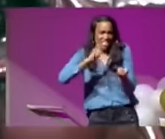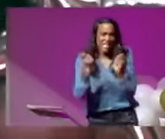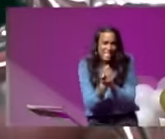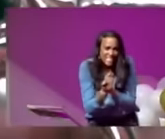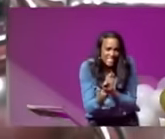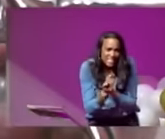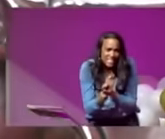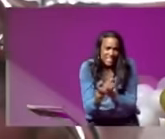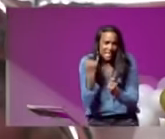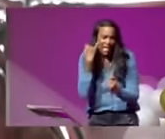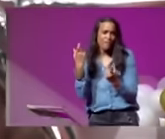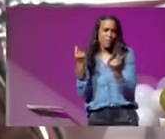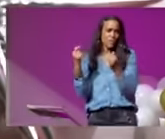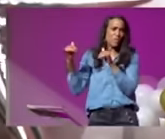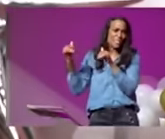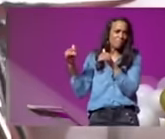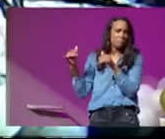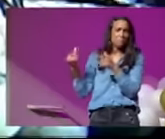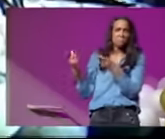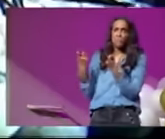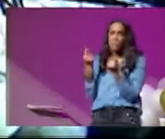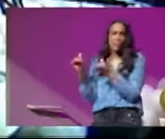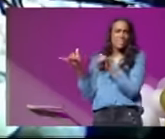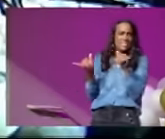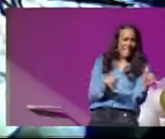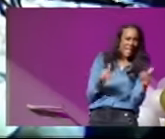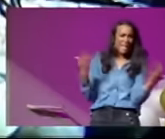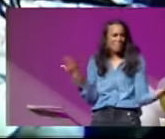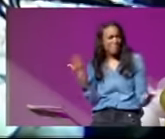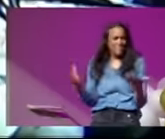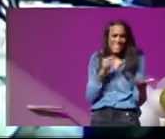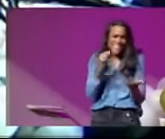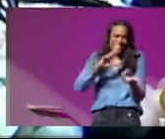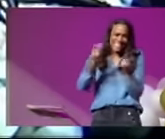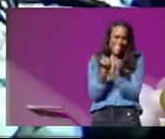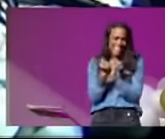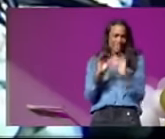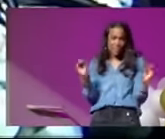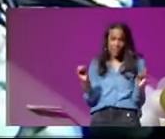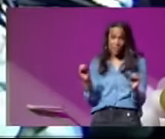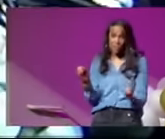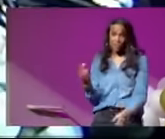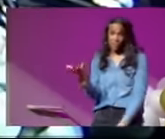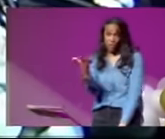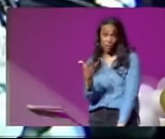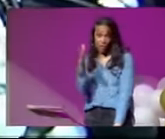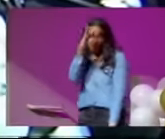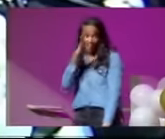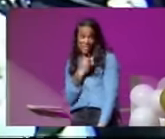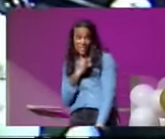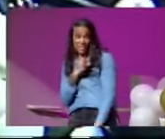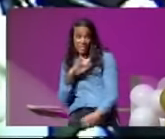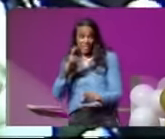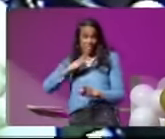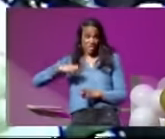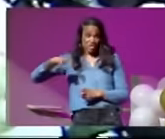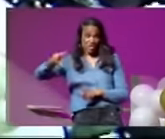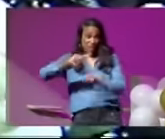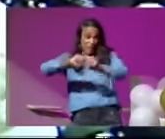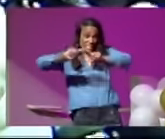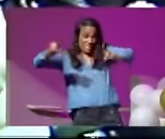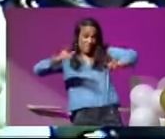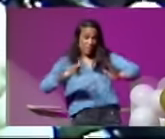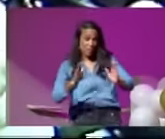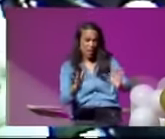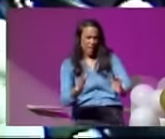time to go another way. And the text says they go another way. Herod finds out, goes on